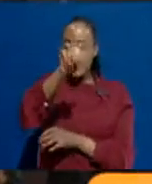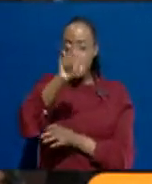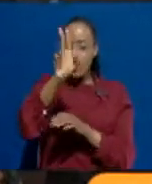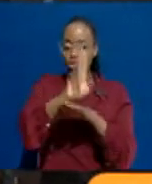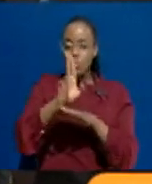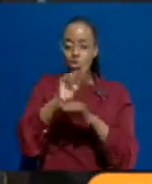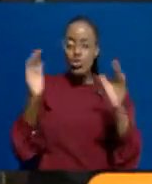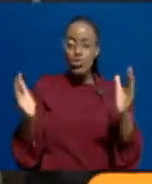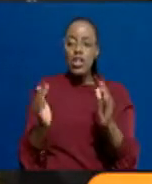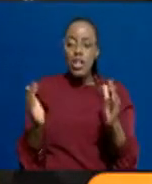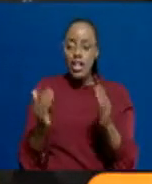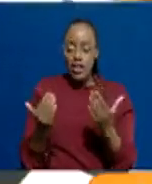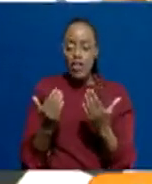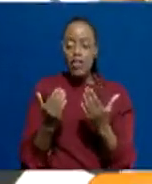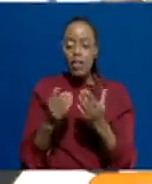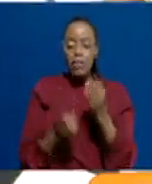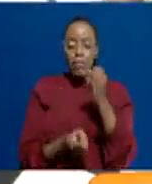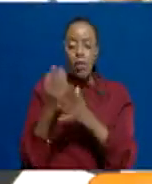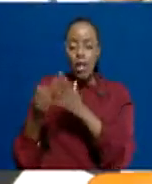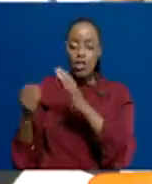to encourage its large-scale production.